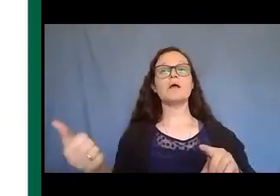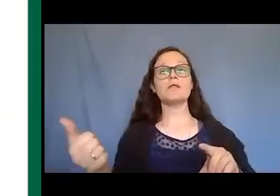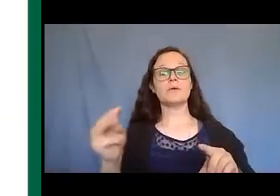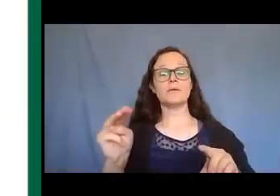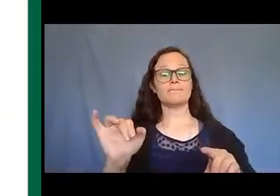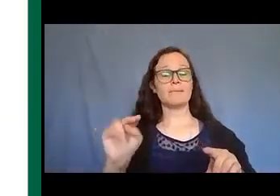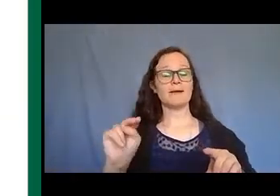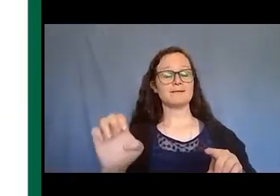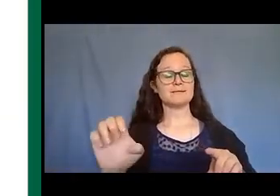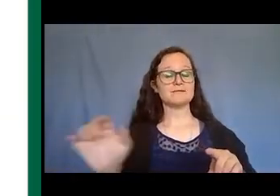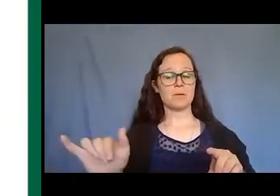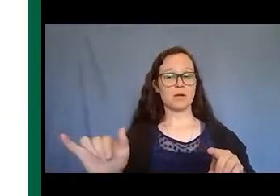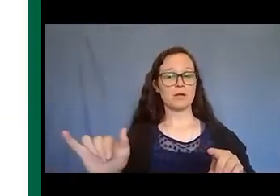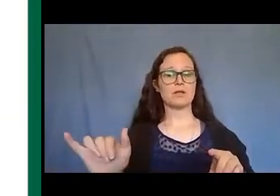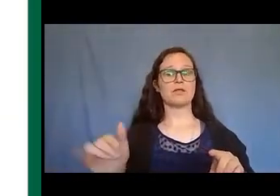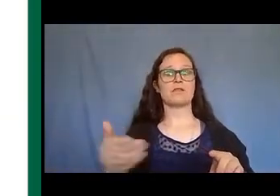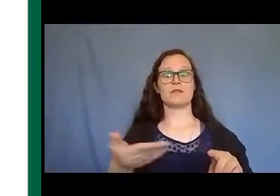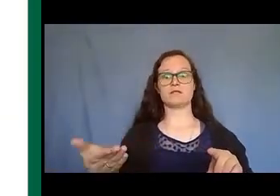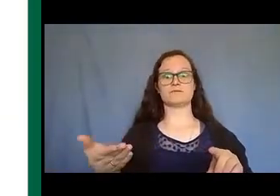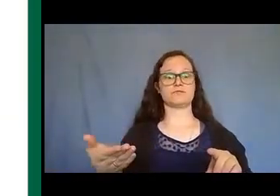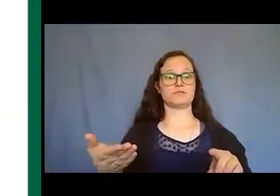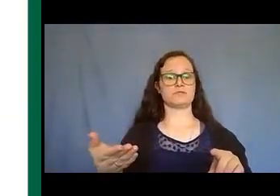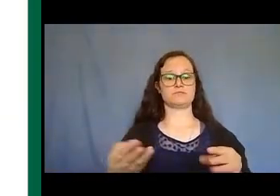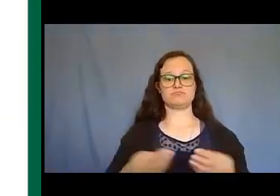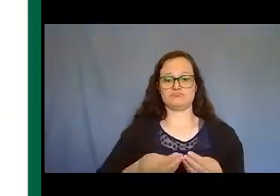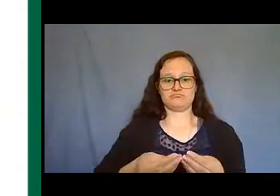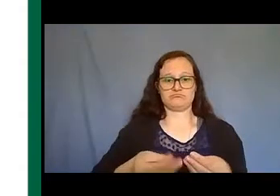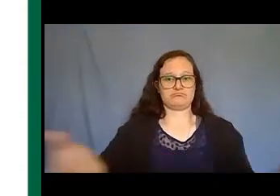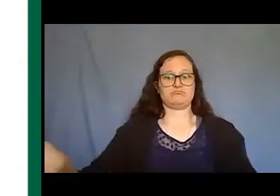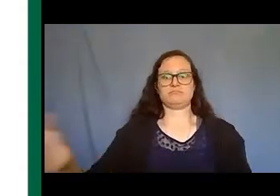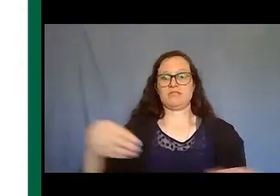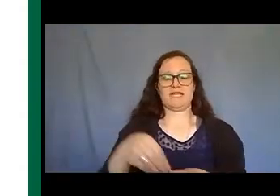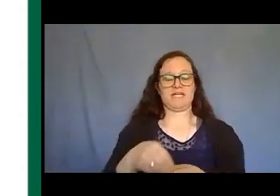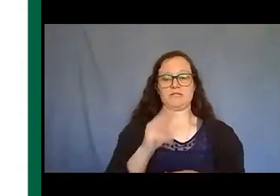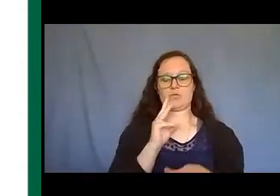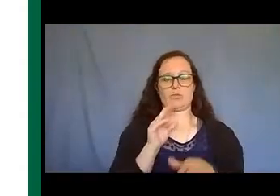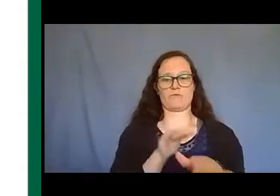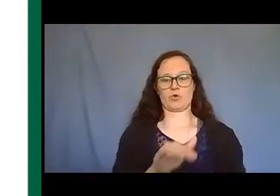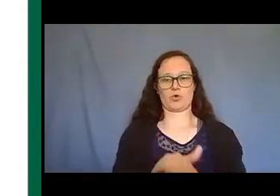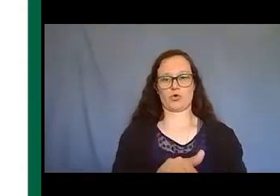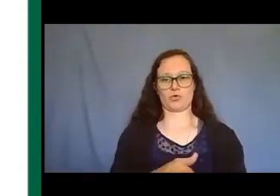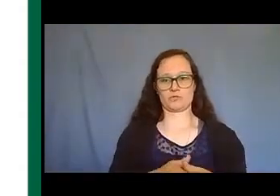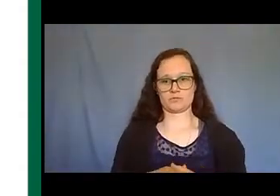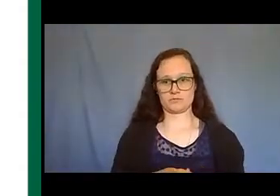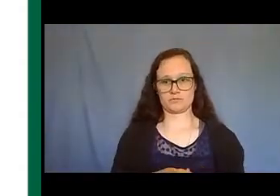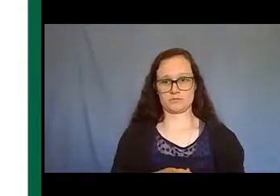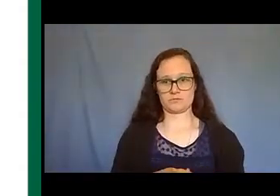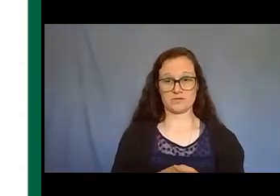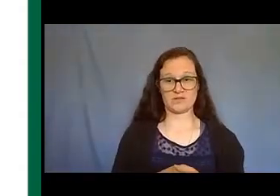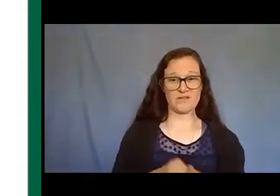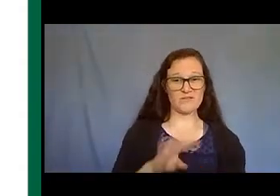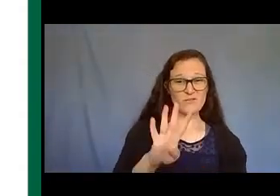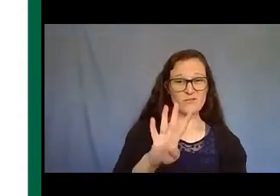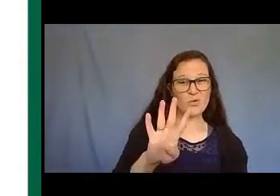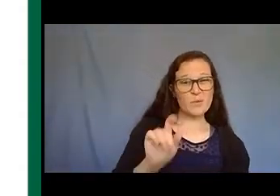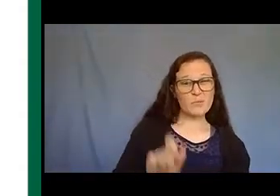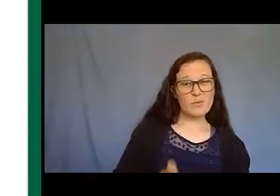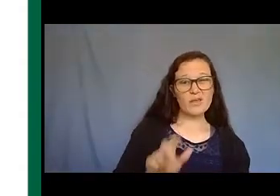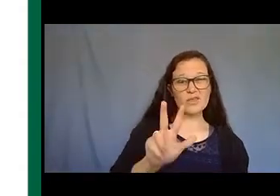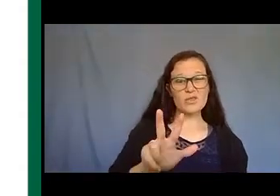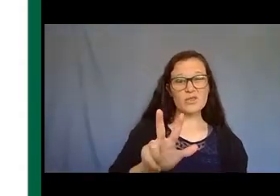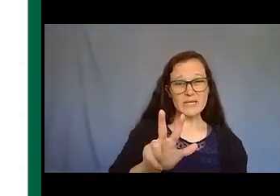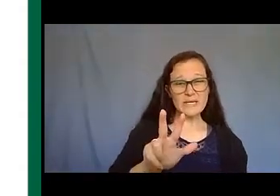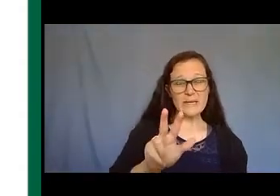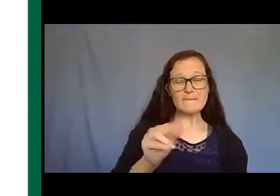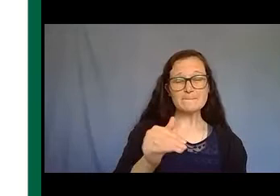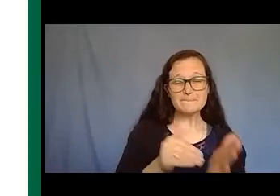tailings were just discharged directly into the streams. And it's estimated that 4.3 million tons have been dumped